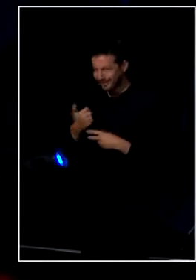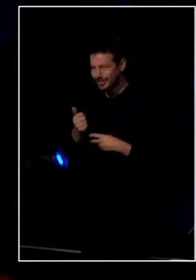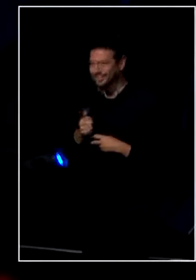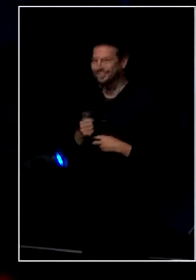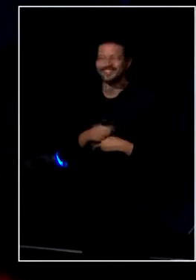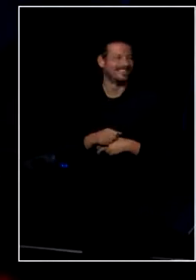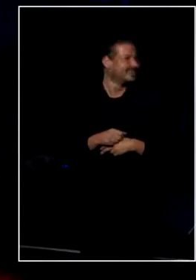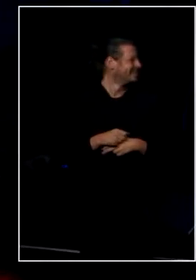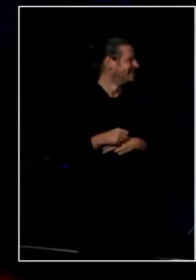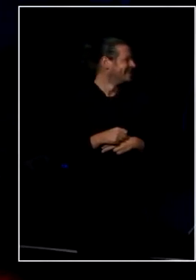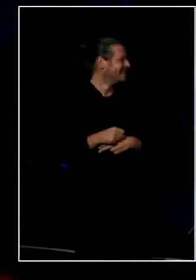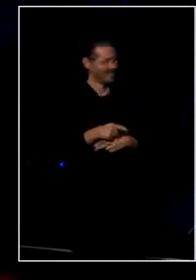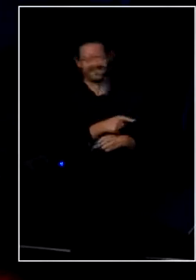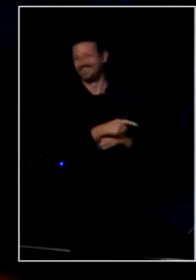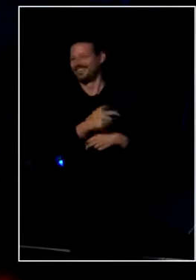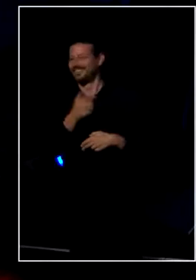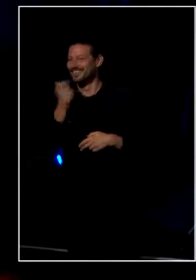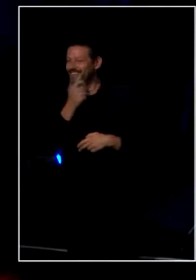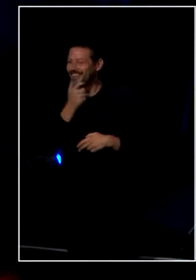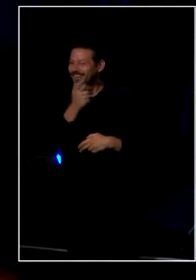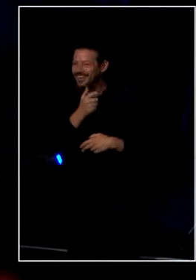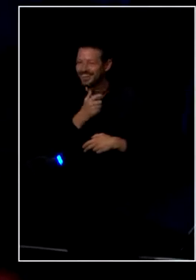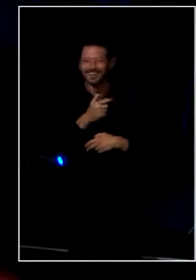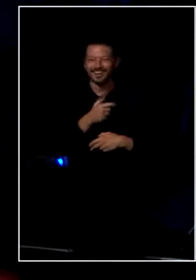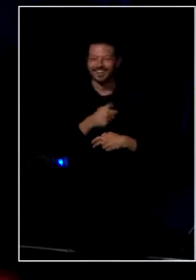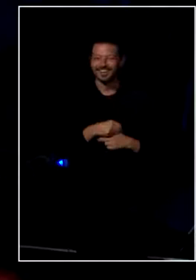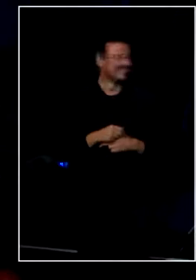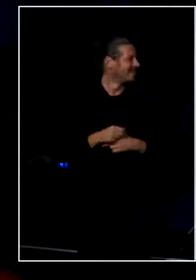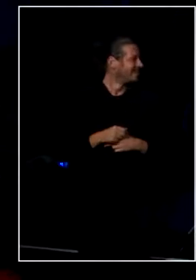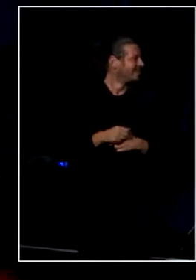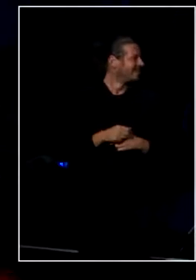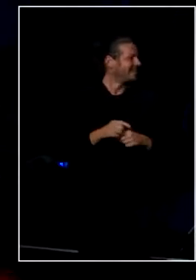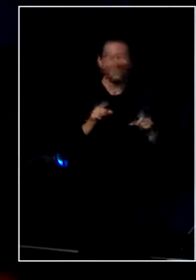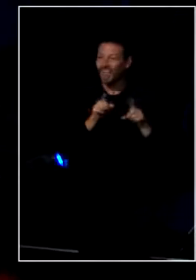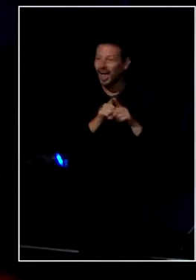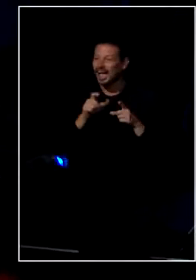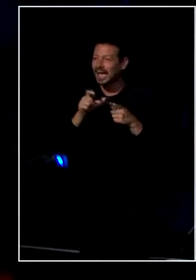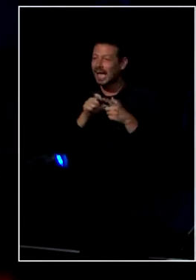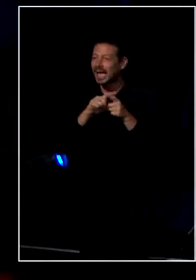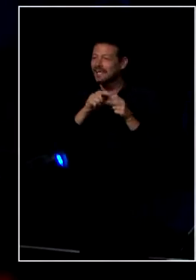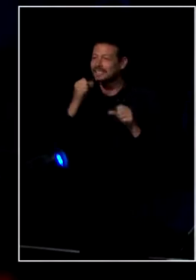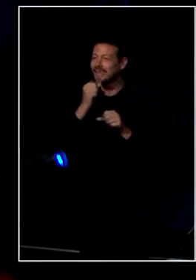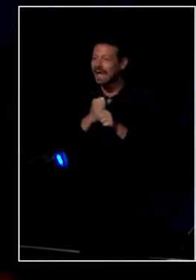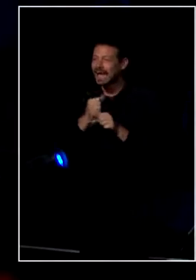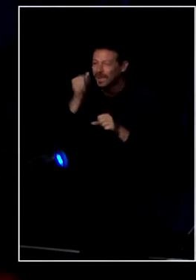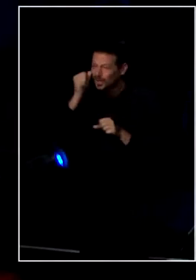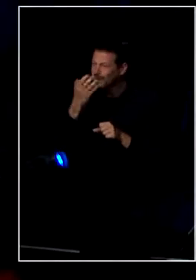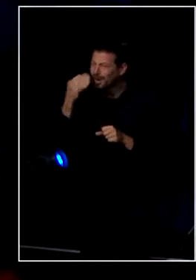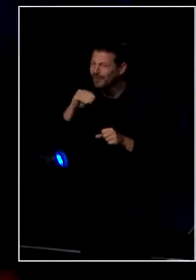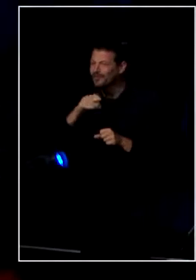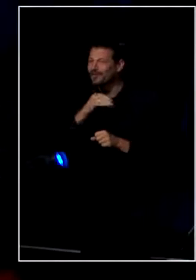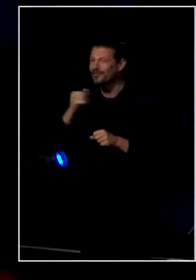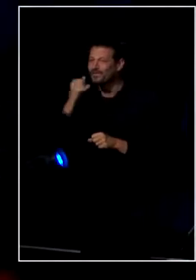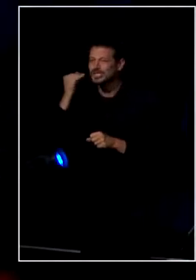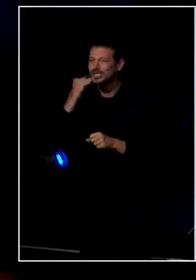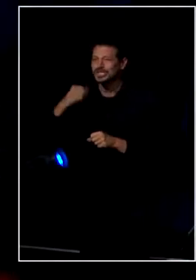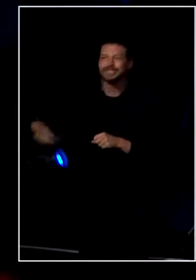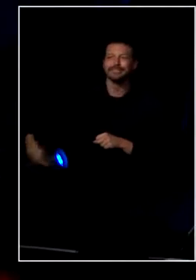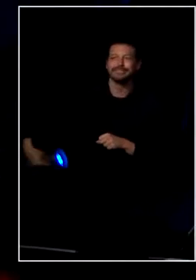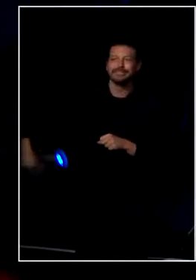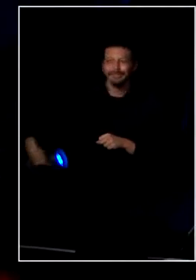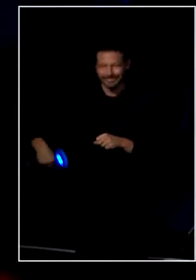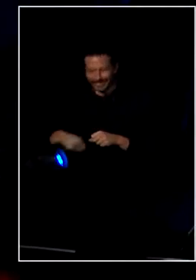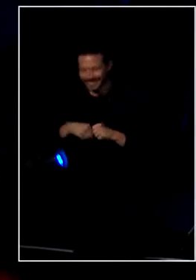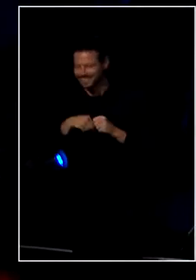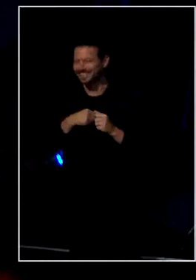Yes, you're a dag. You know what a dag is? Hang on the back of a sheep's bum. I know. Jane, how do you receive